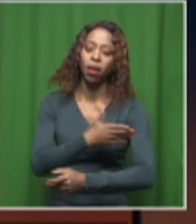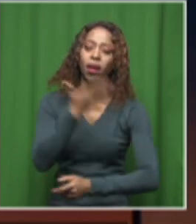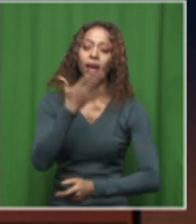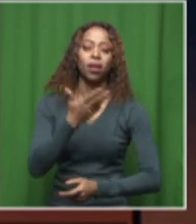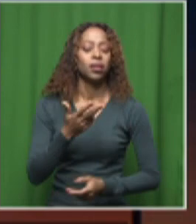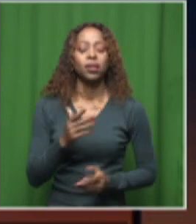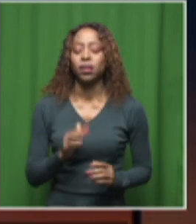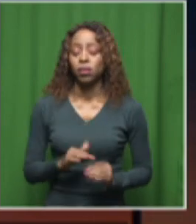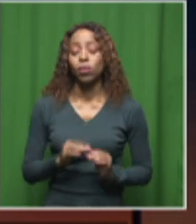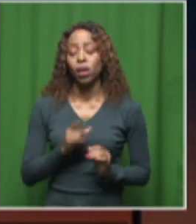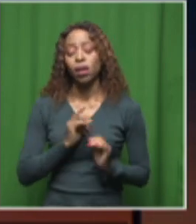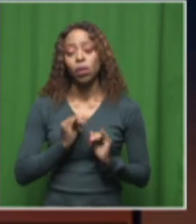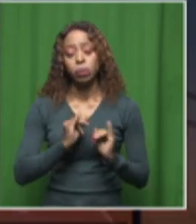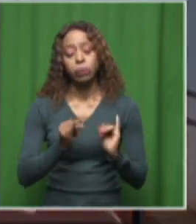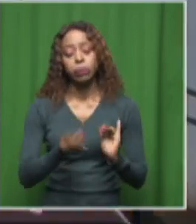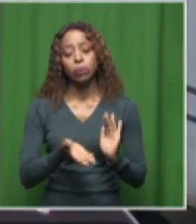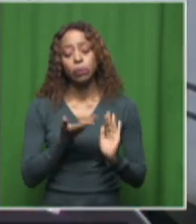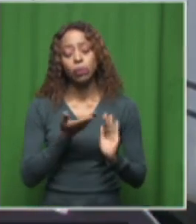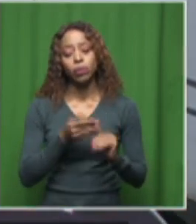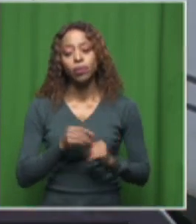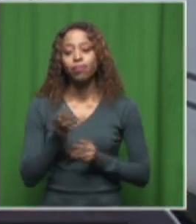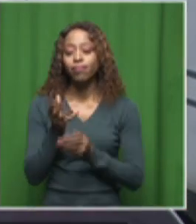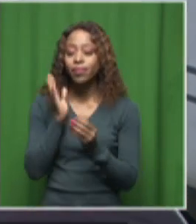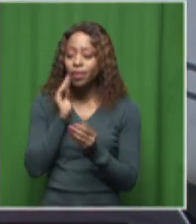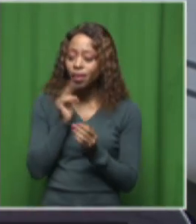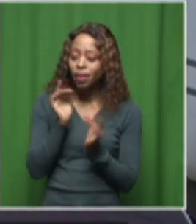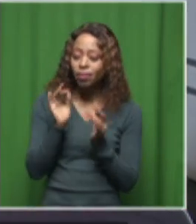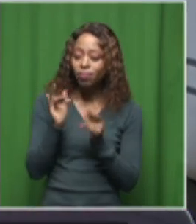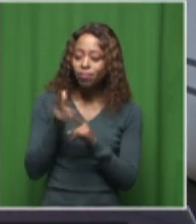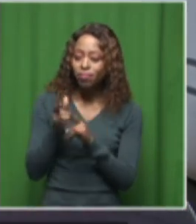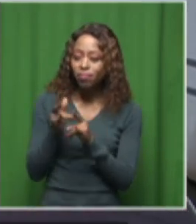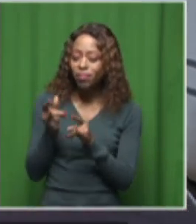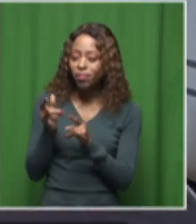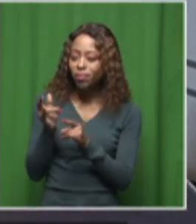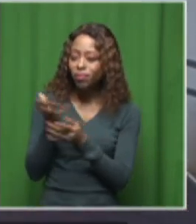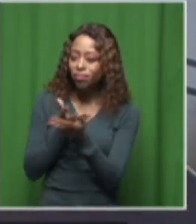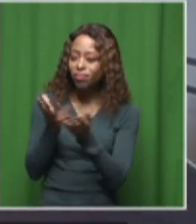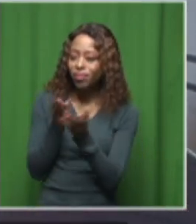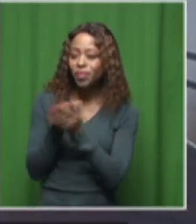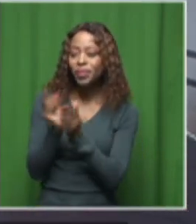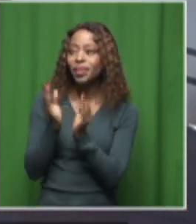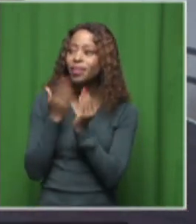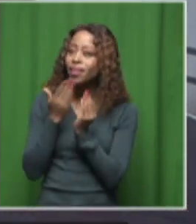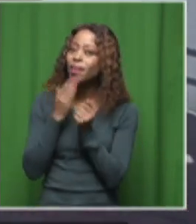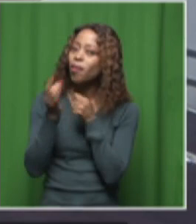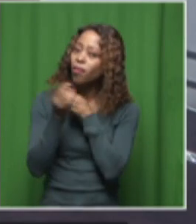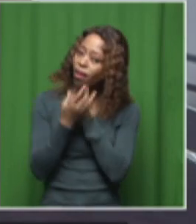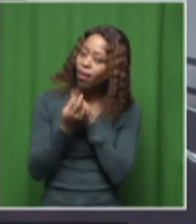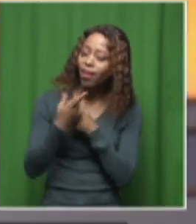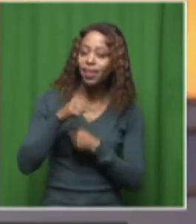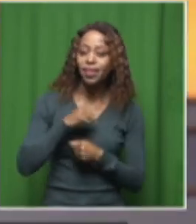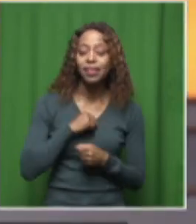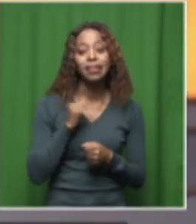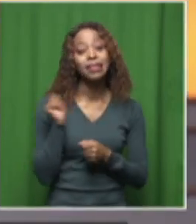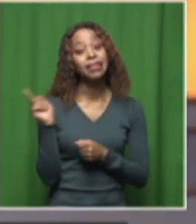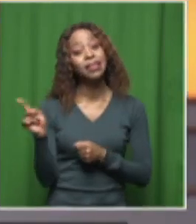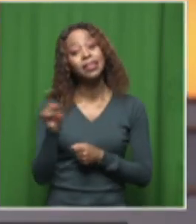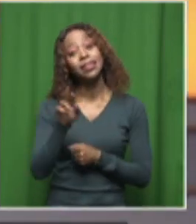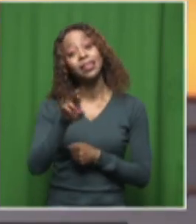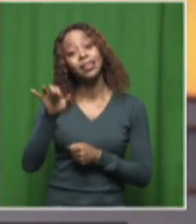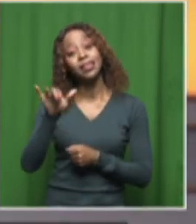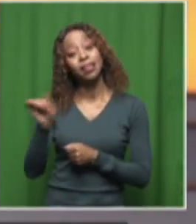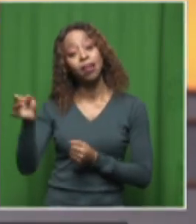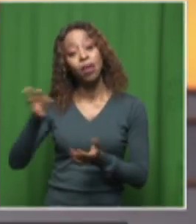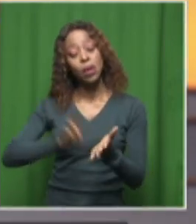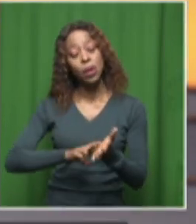now. Okay. All right, Rea, lovely chatting to you. Thank you so much for sharing your tips with us. Thank you so much. Awesome. We just spoke to Rea Mokoko,